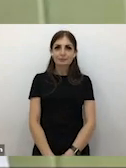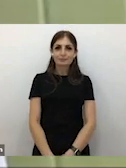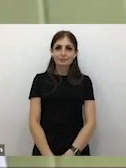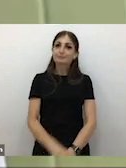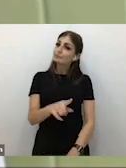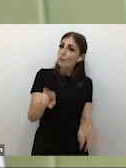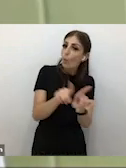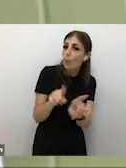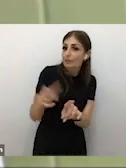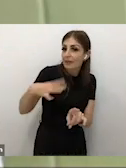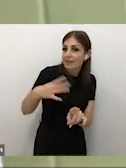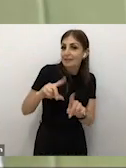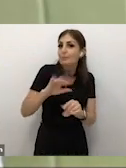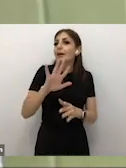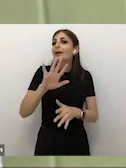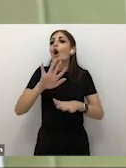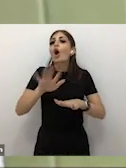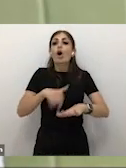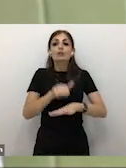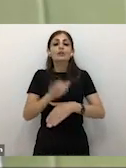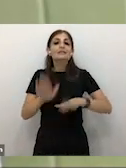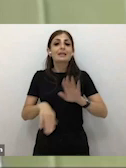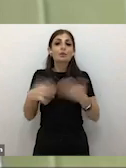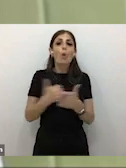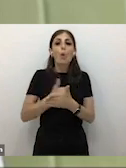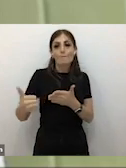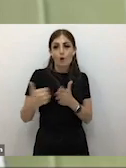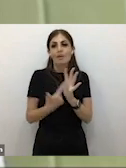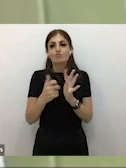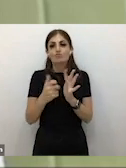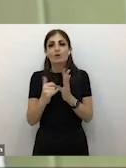You also need to be an Australian citizen or an Australian permanent resident.